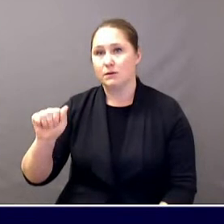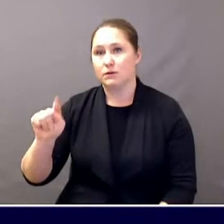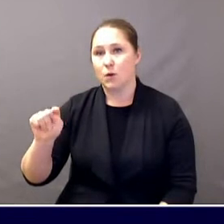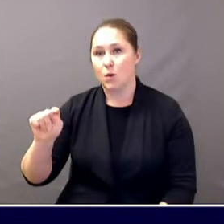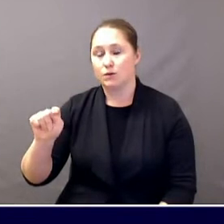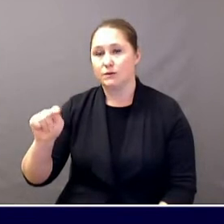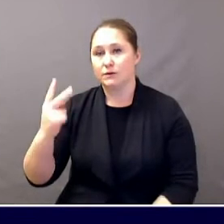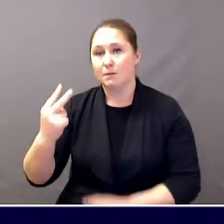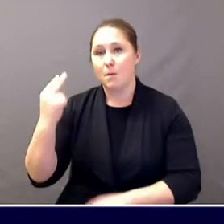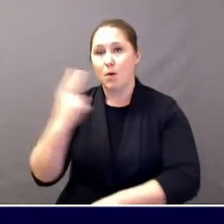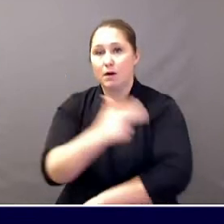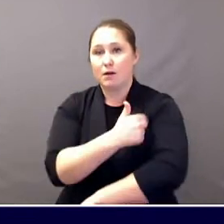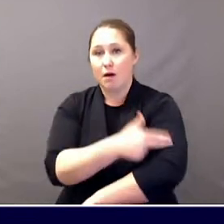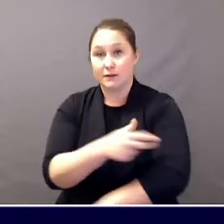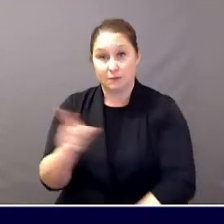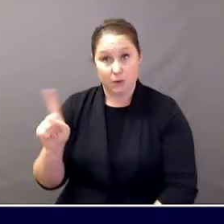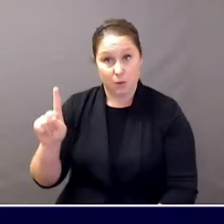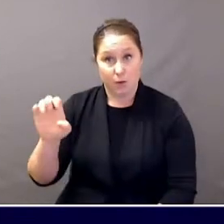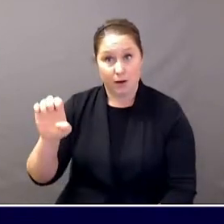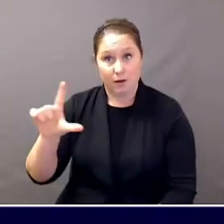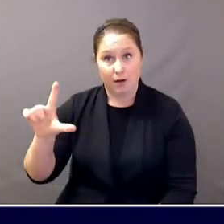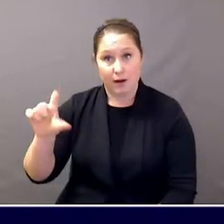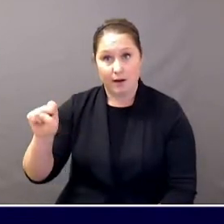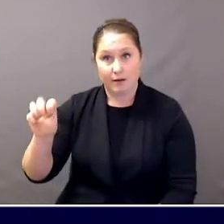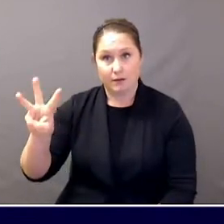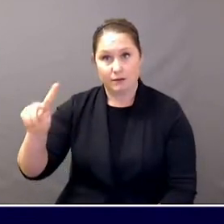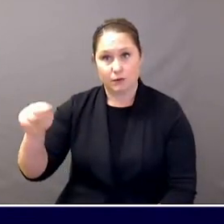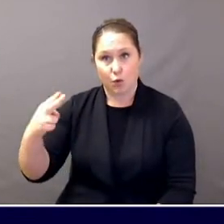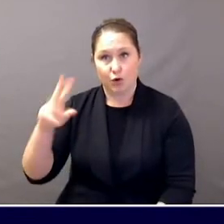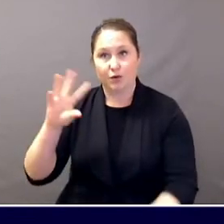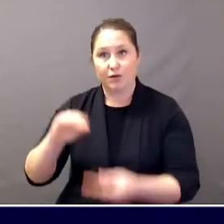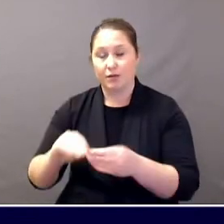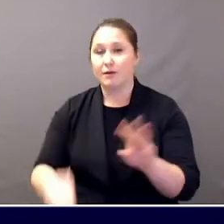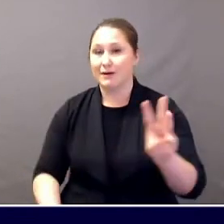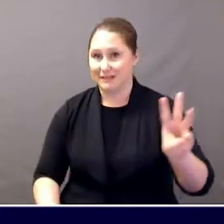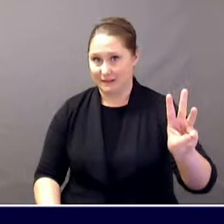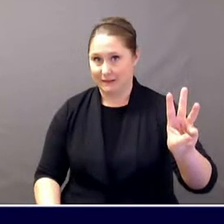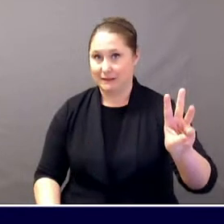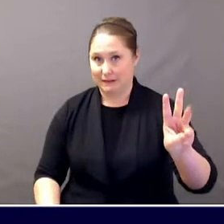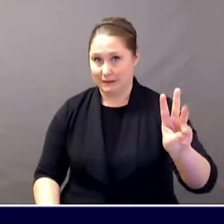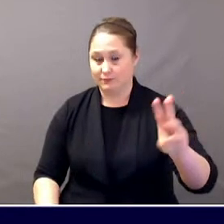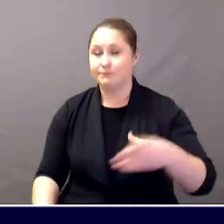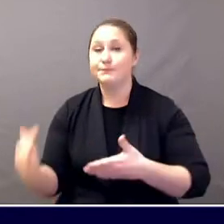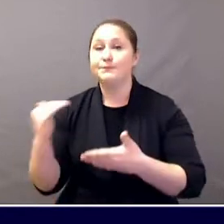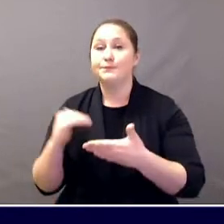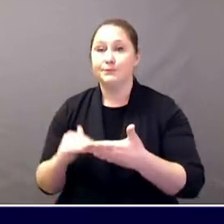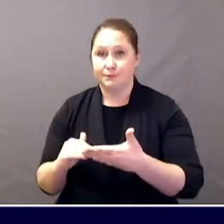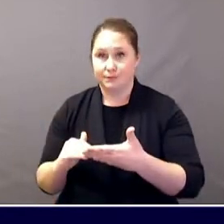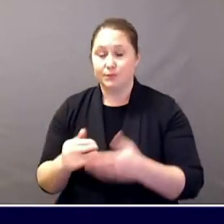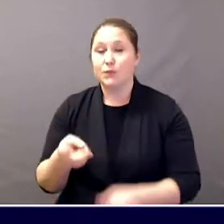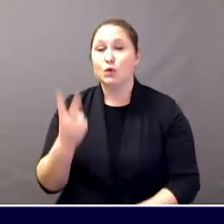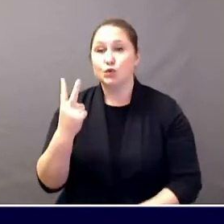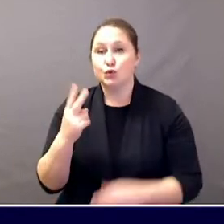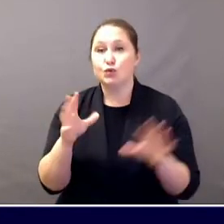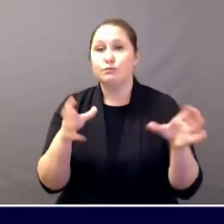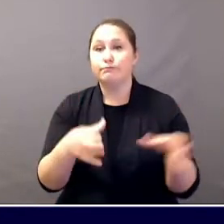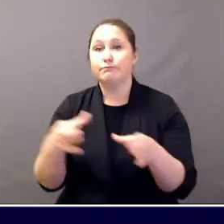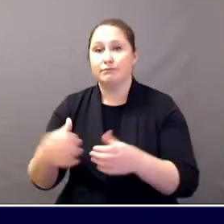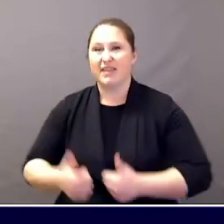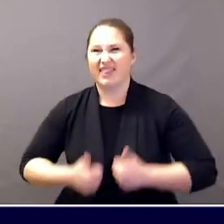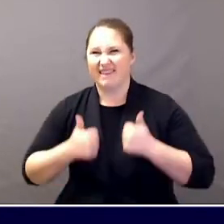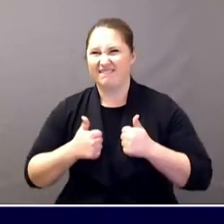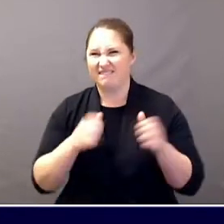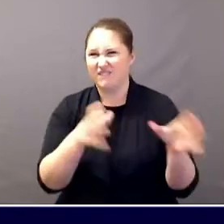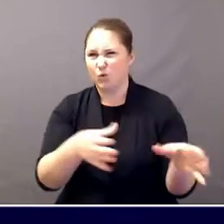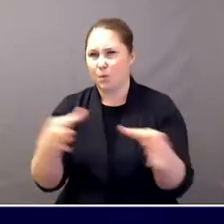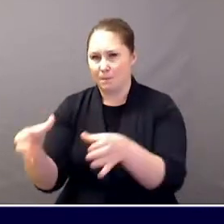Ellsworth, with 6 cases. We've also opened investigations into 2 congregate living settings, one